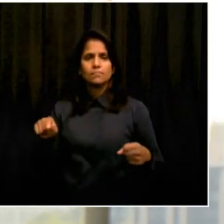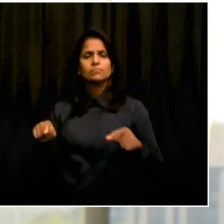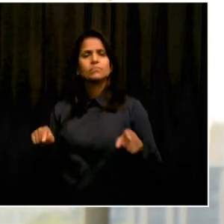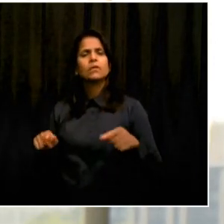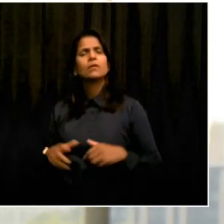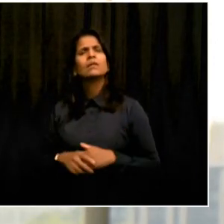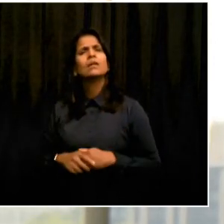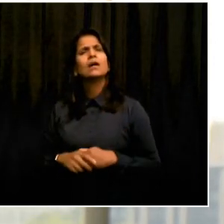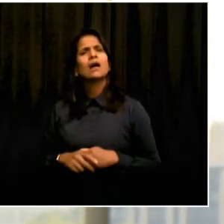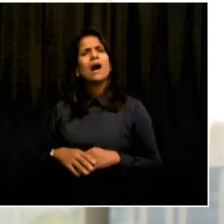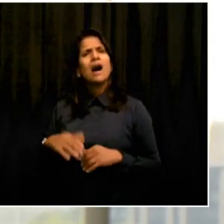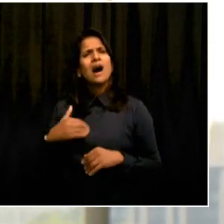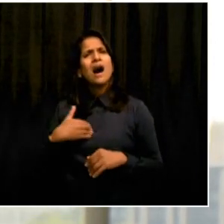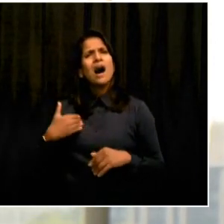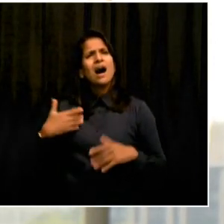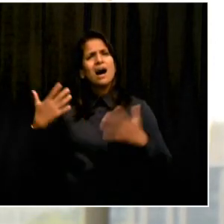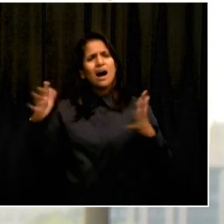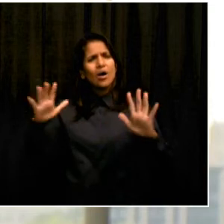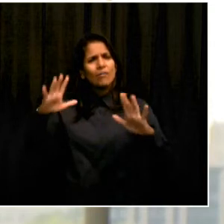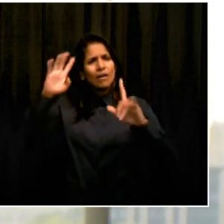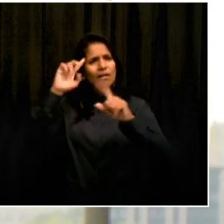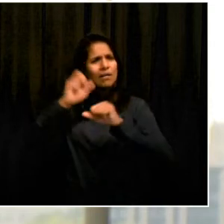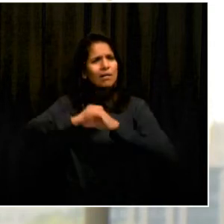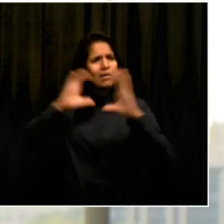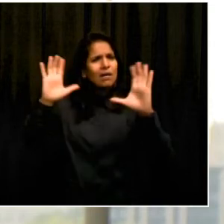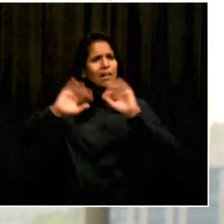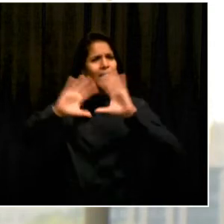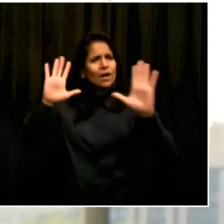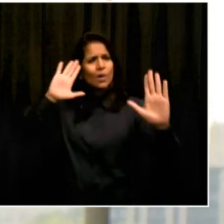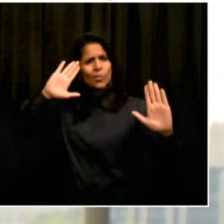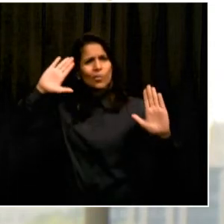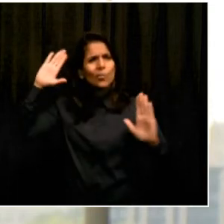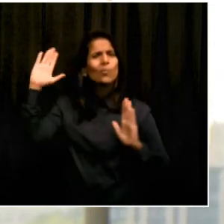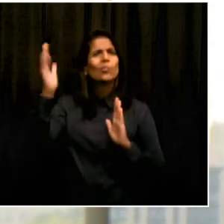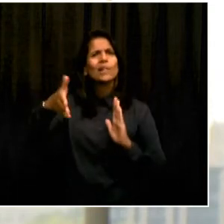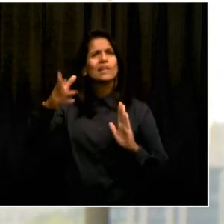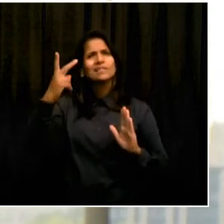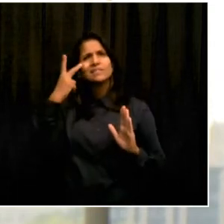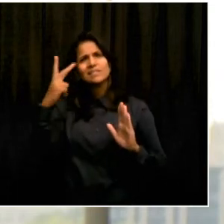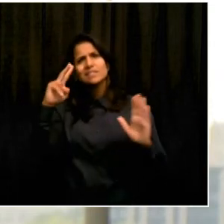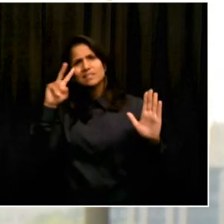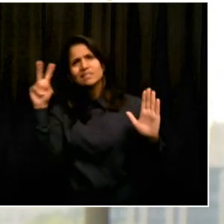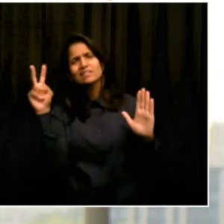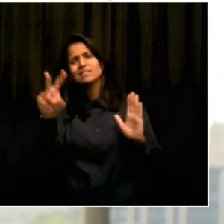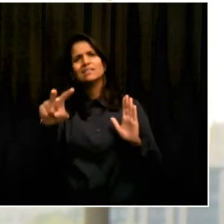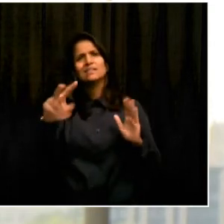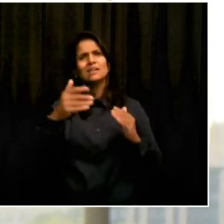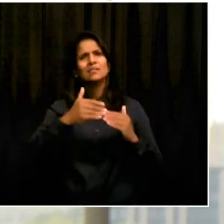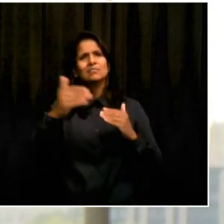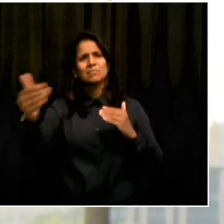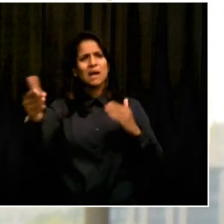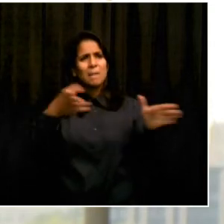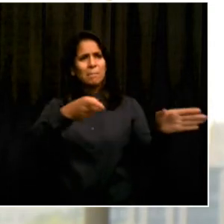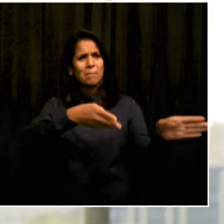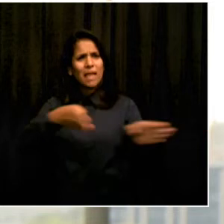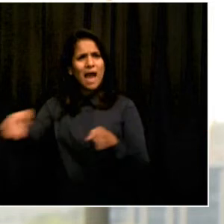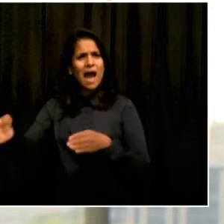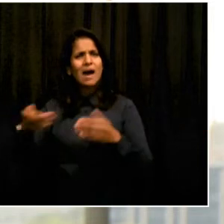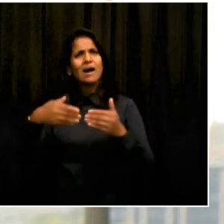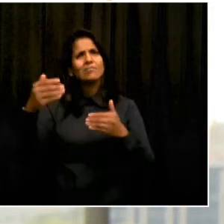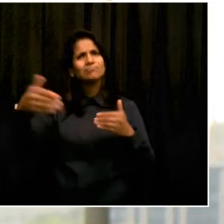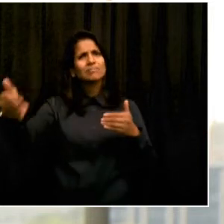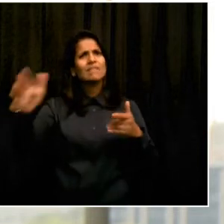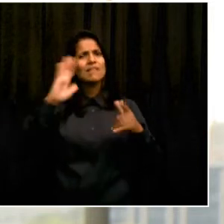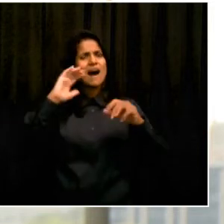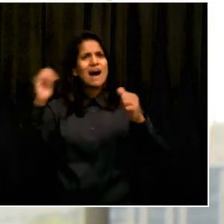that are happening immediately. You're going to see a bigger plan. This is bringing back a city of over 8 million people. It